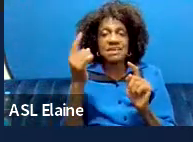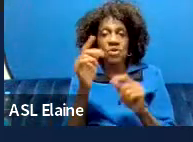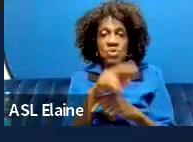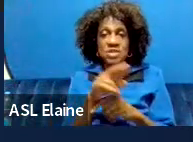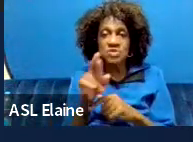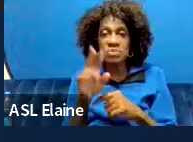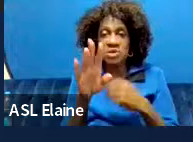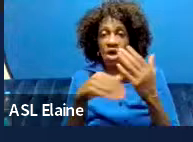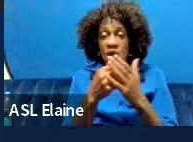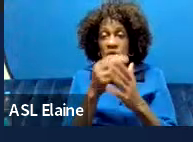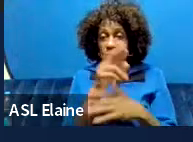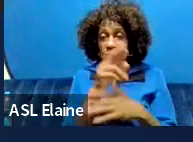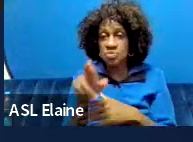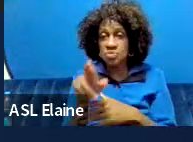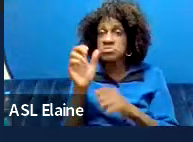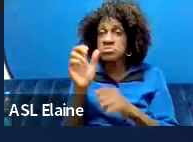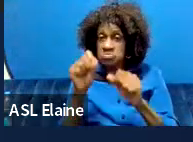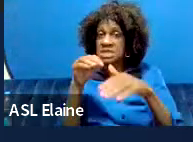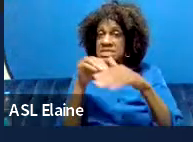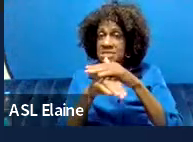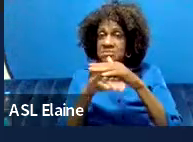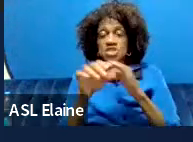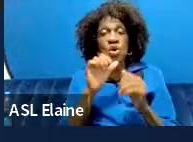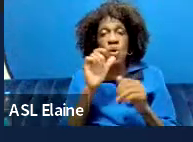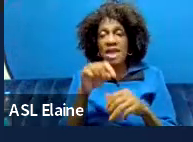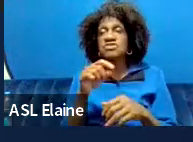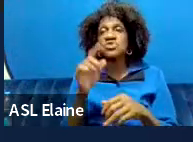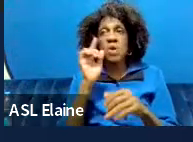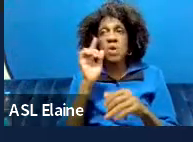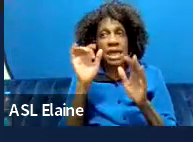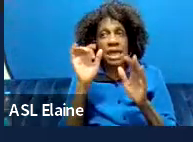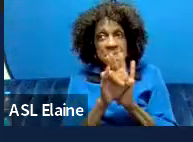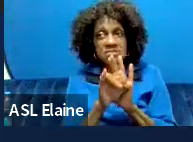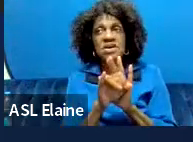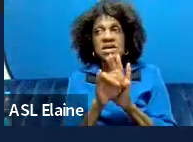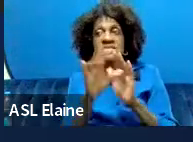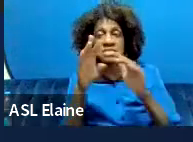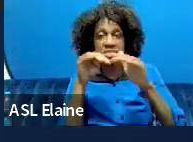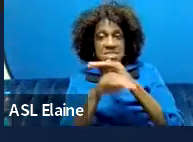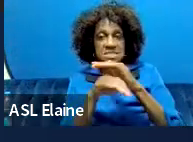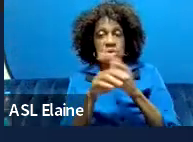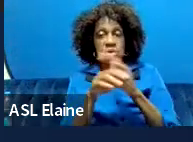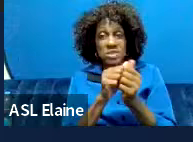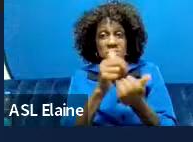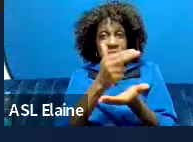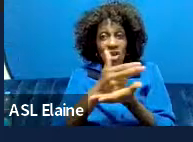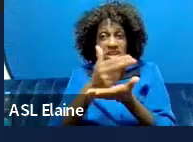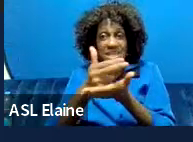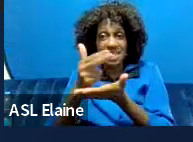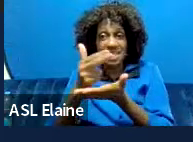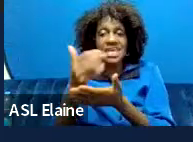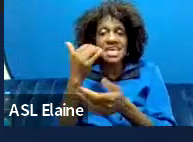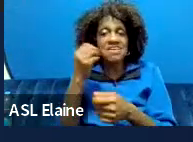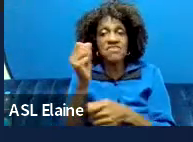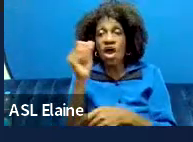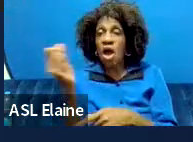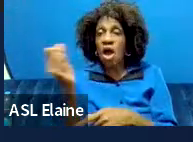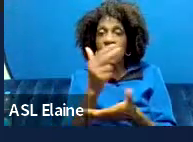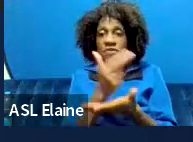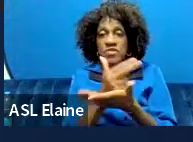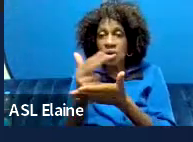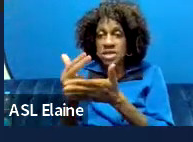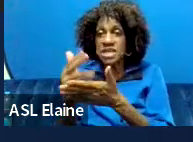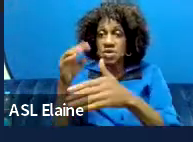all restrooms are accessible, you don't have to identify them as accessible. With parking, even if all the parking spaces